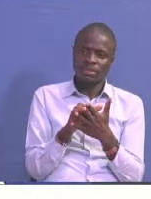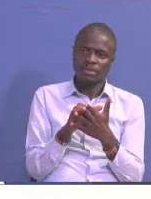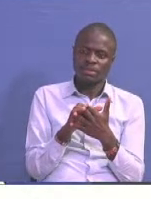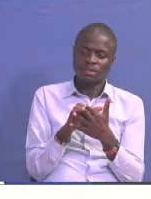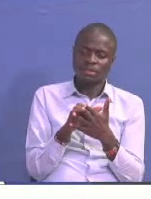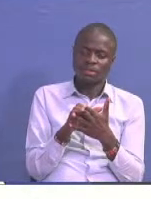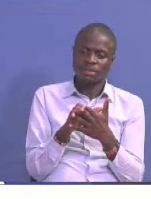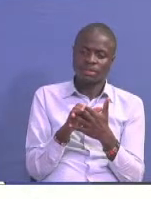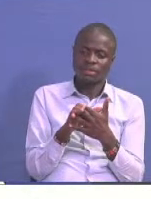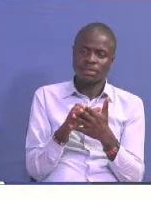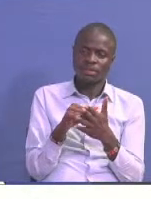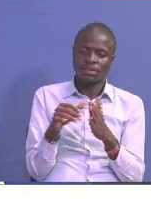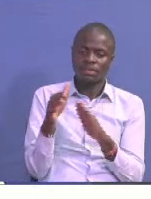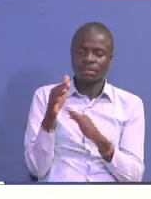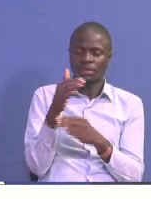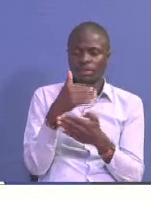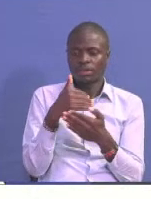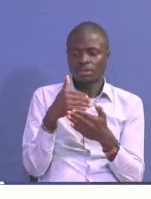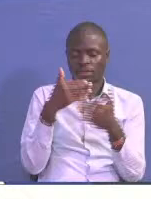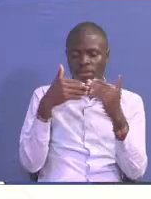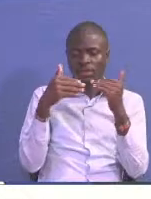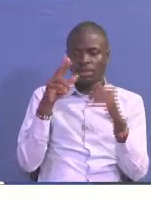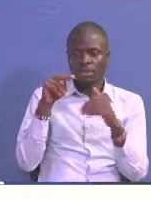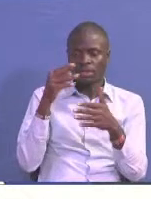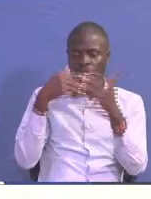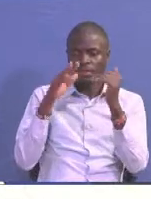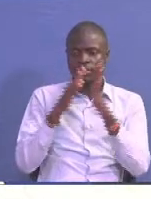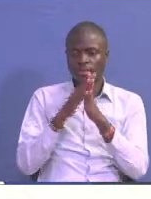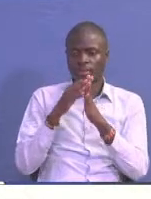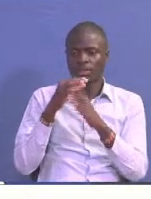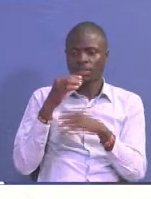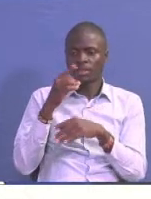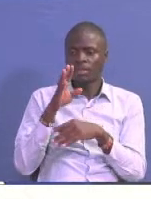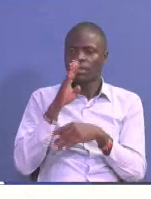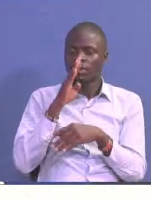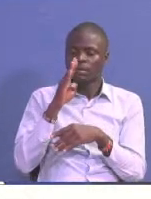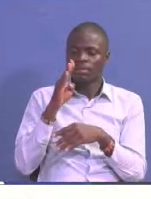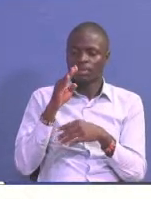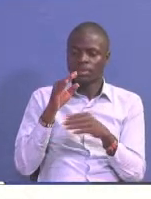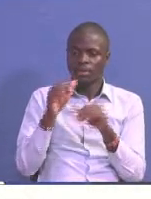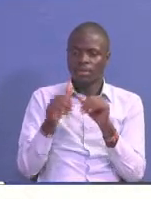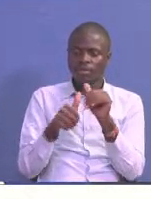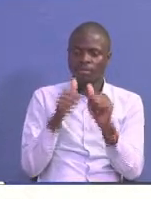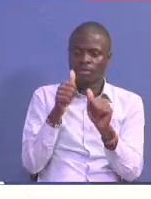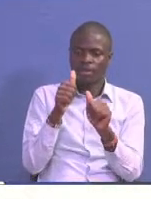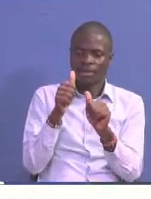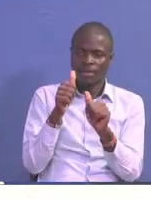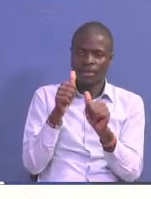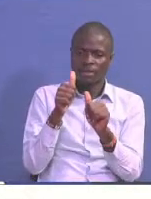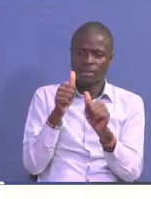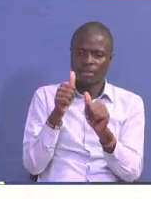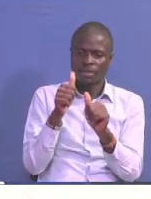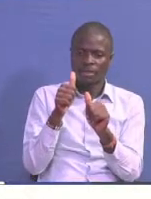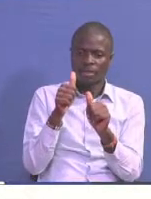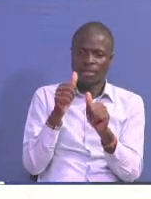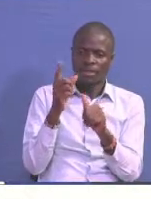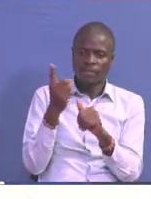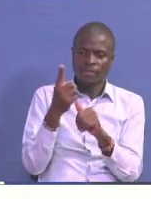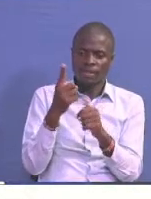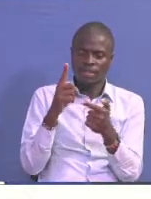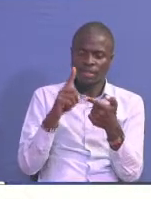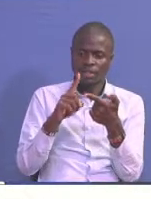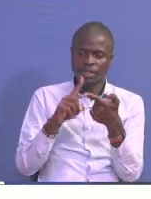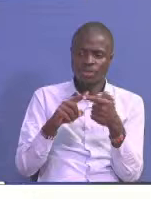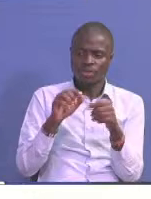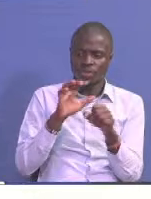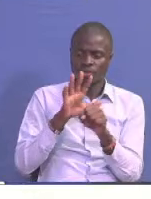the university should be in the forefront of picking